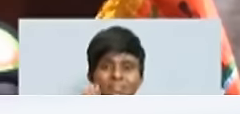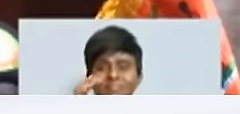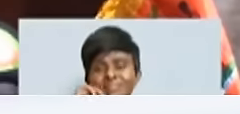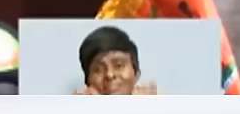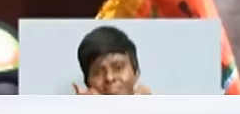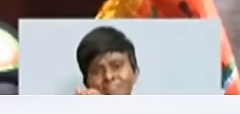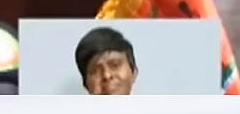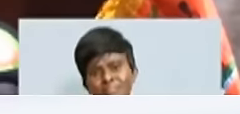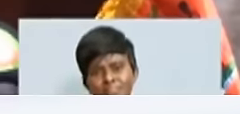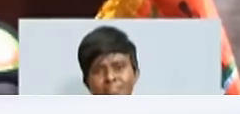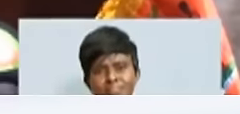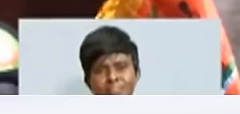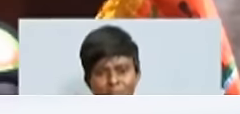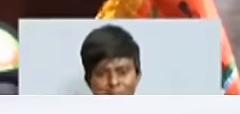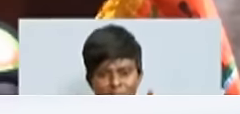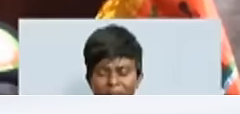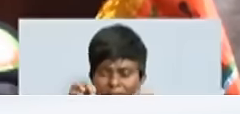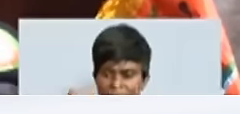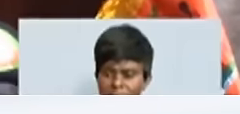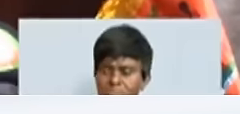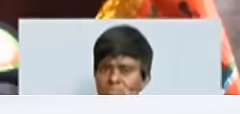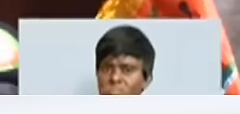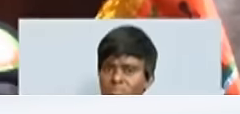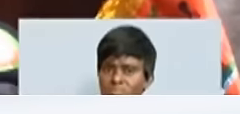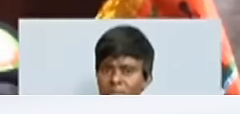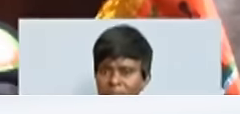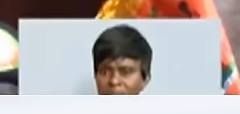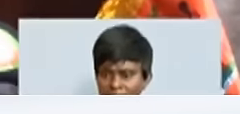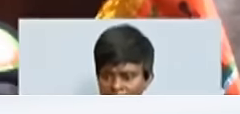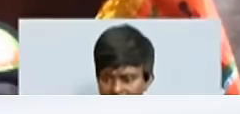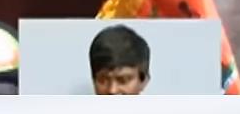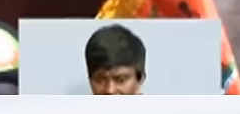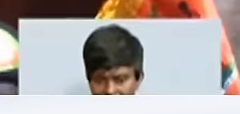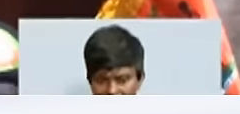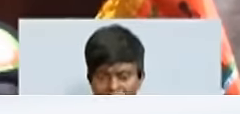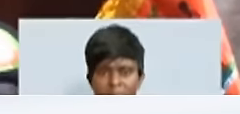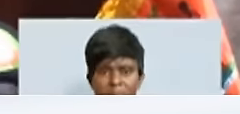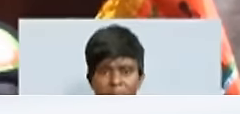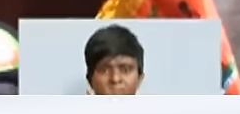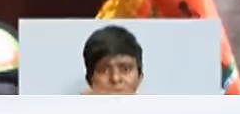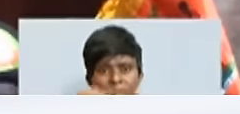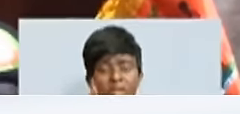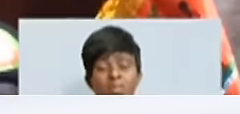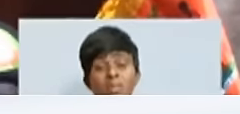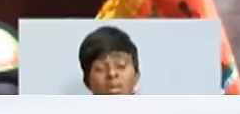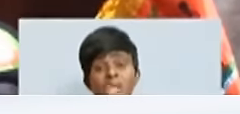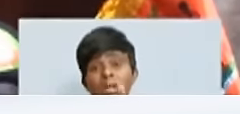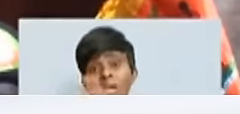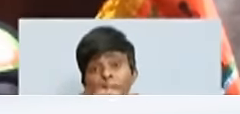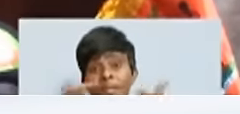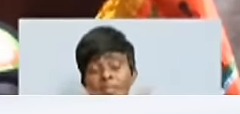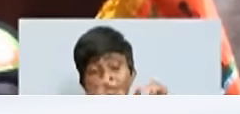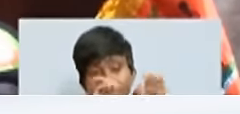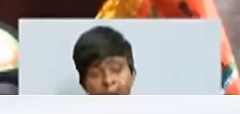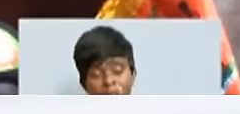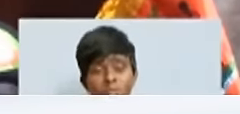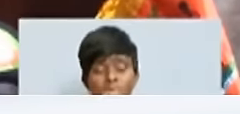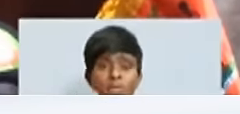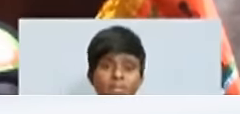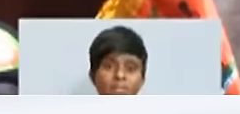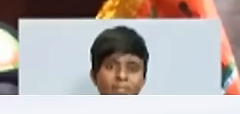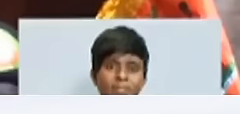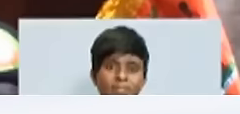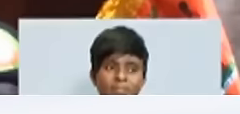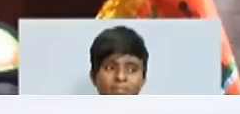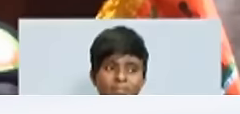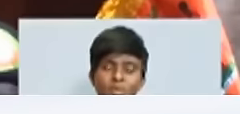Shamelessly, people dump garbage in these spaces. Garbage belongs elsewhere, not here.